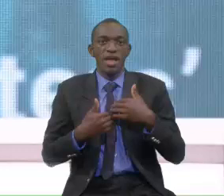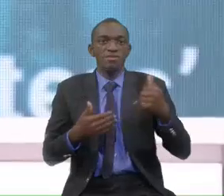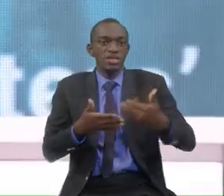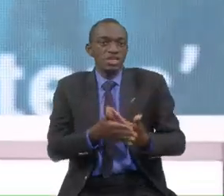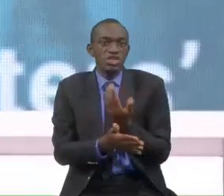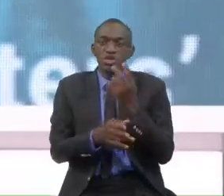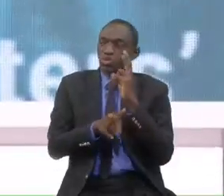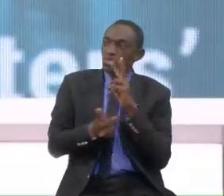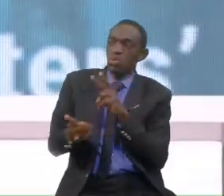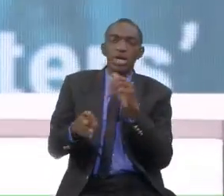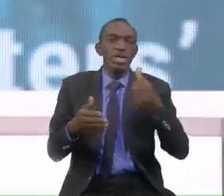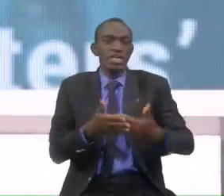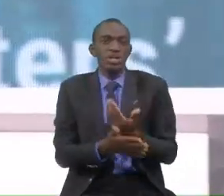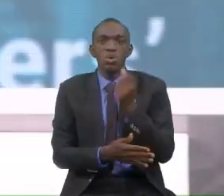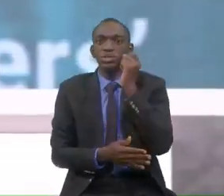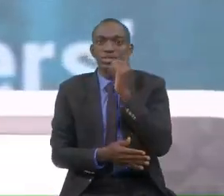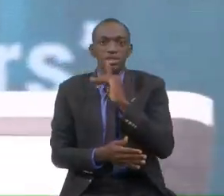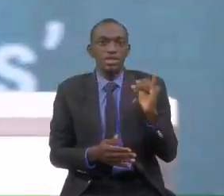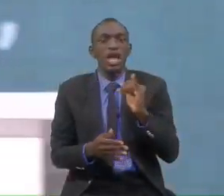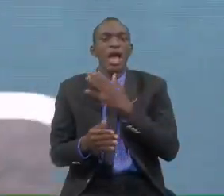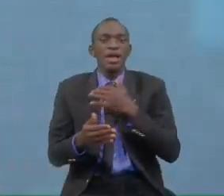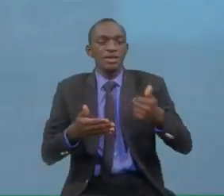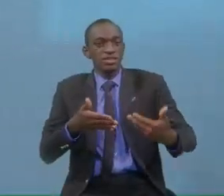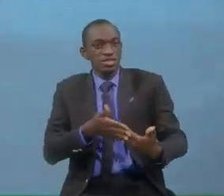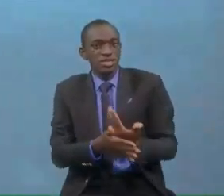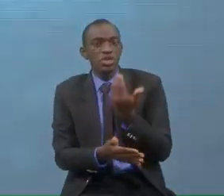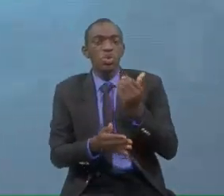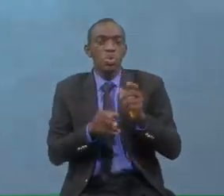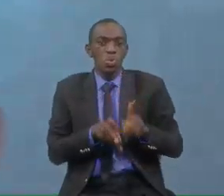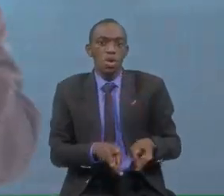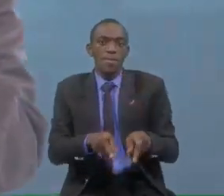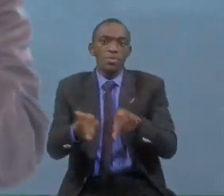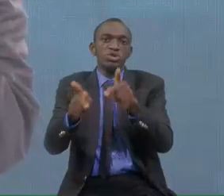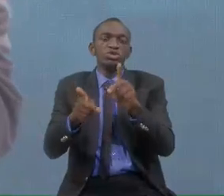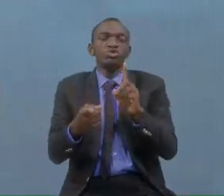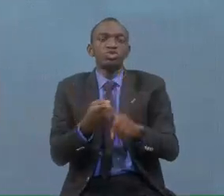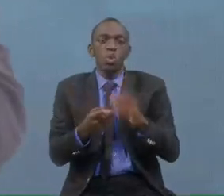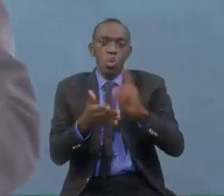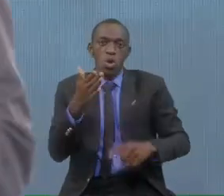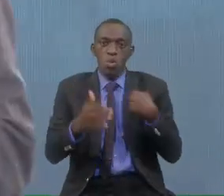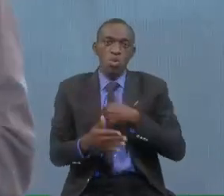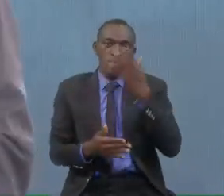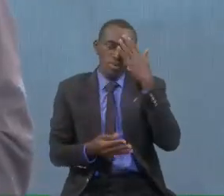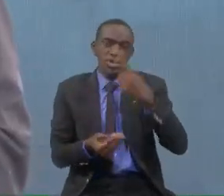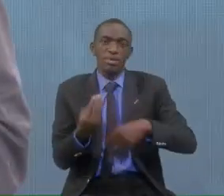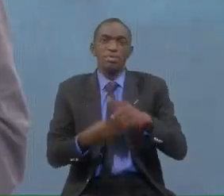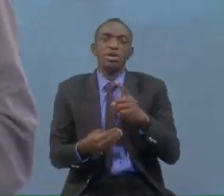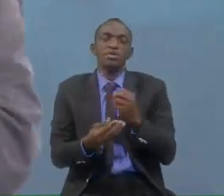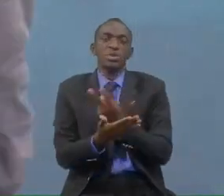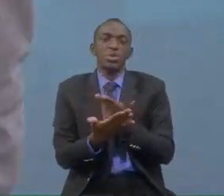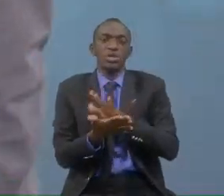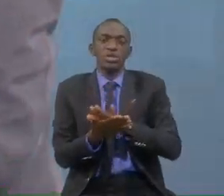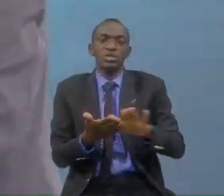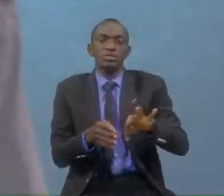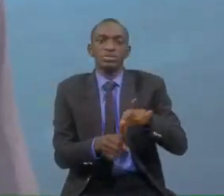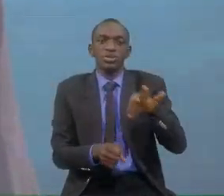new understanding, and a new approach to what we know about the Holy Spirit.